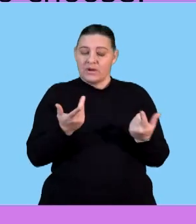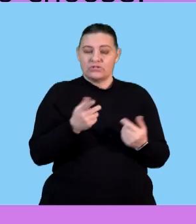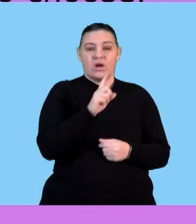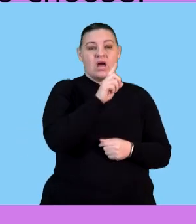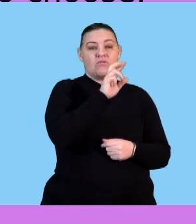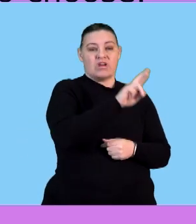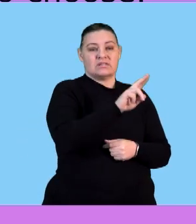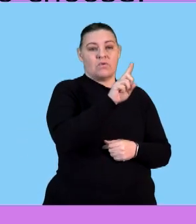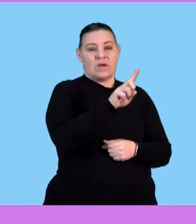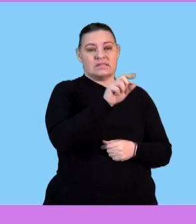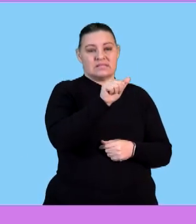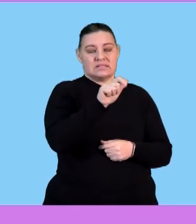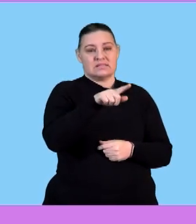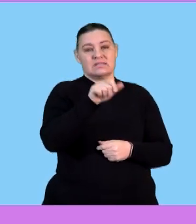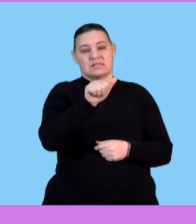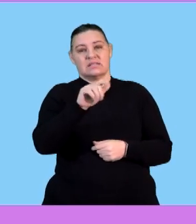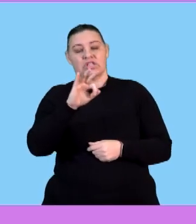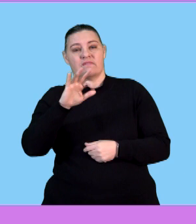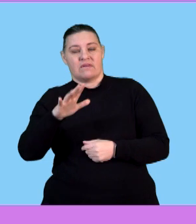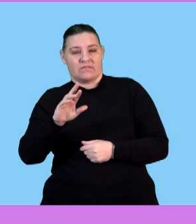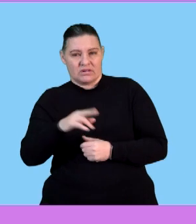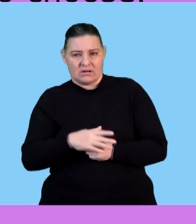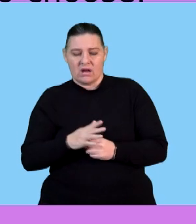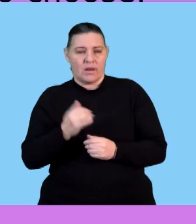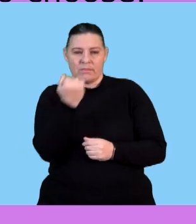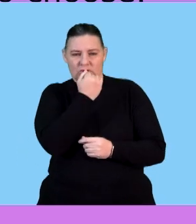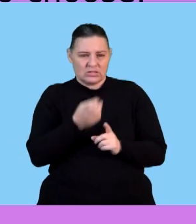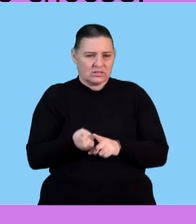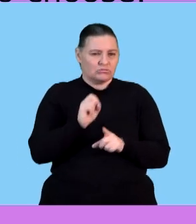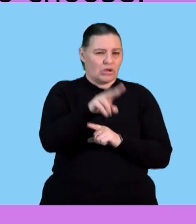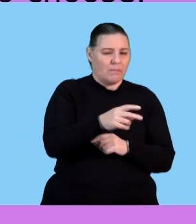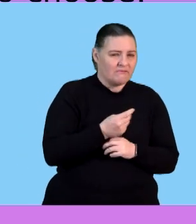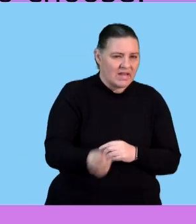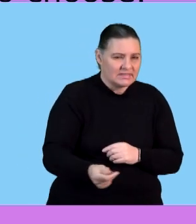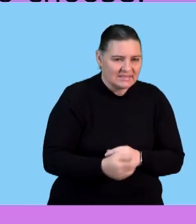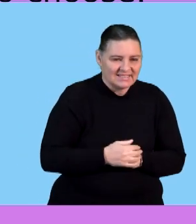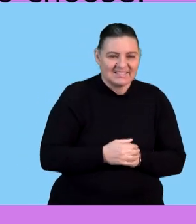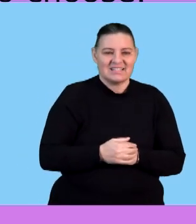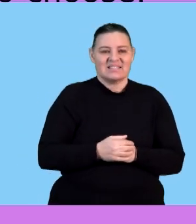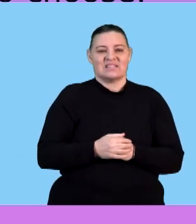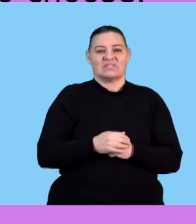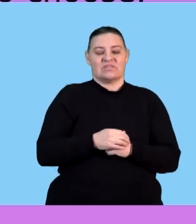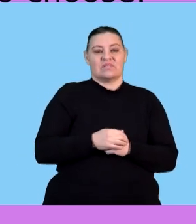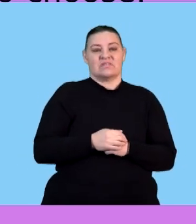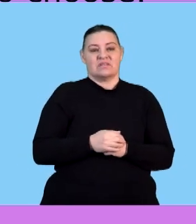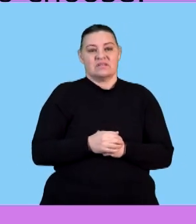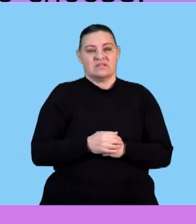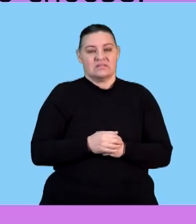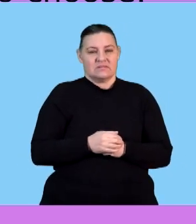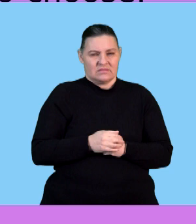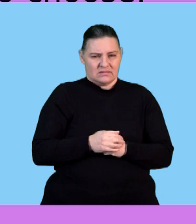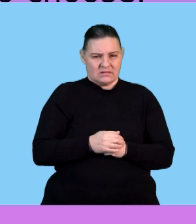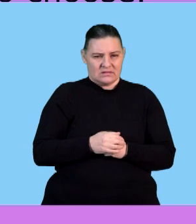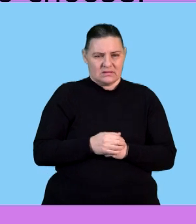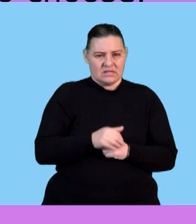14,634 Rand as a possible investment. I apologize, we jumped there a bit too quickly. There you go. All right, that's